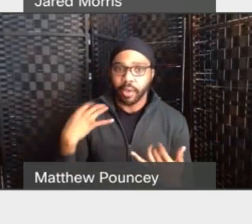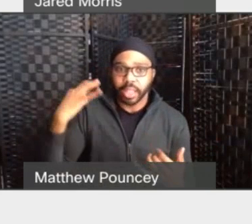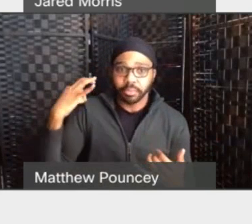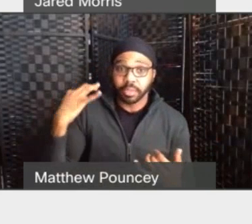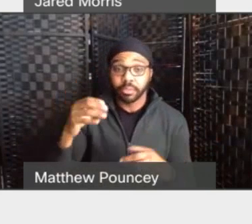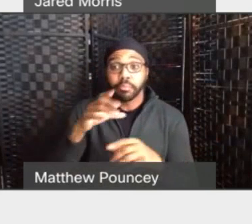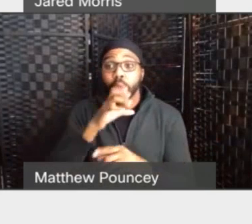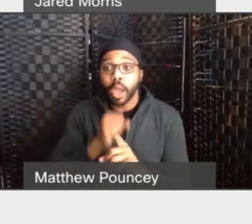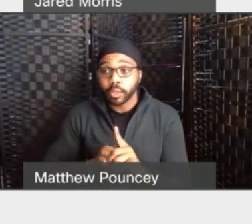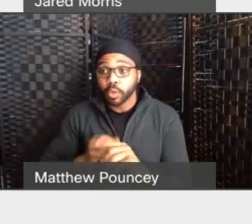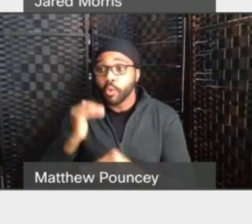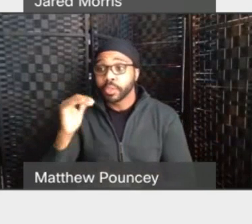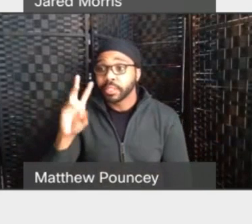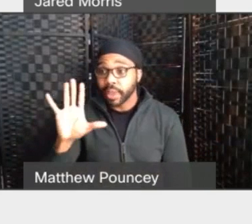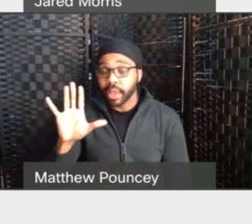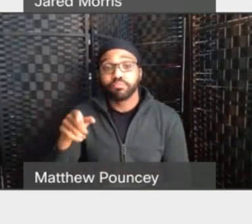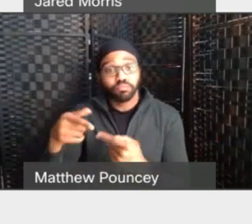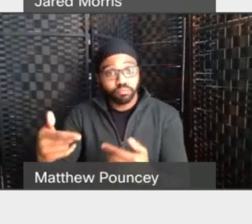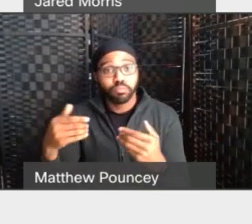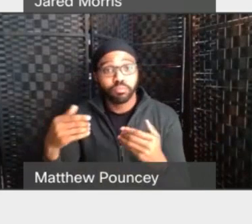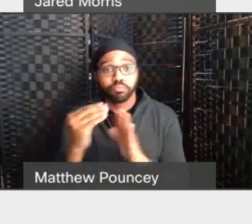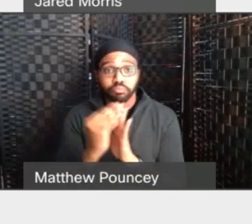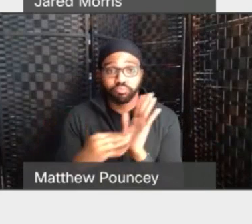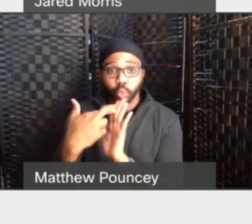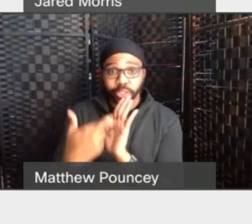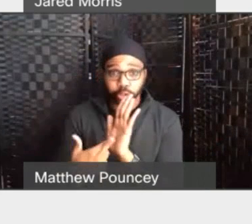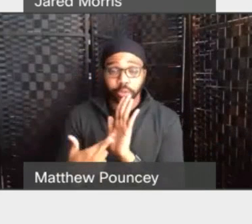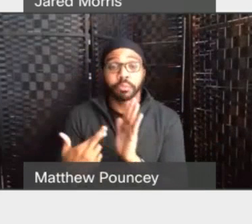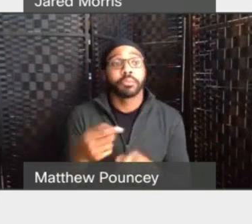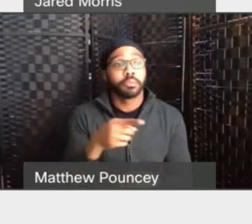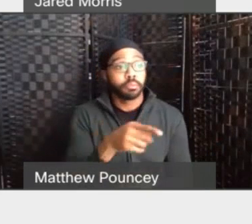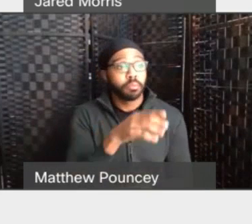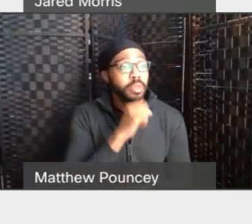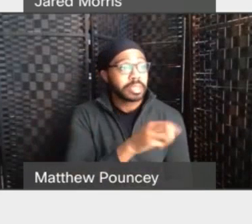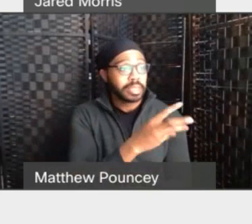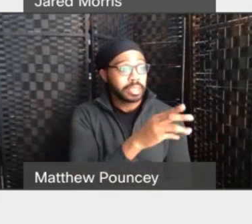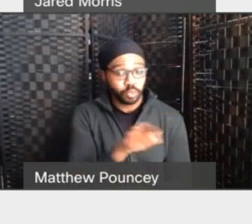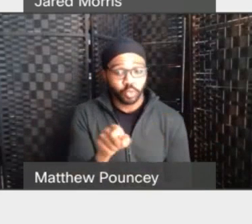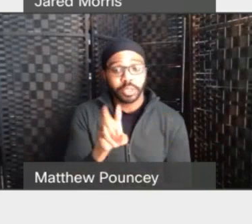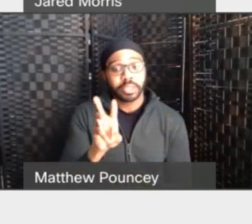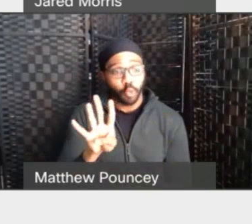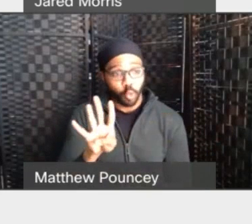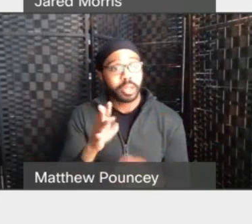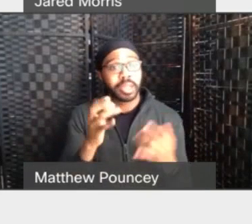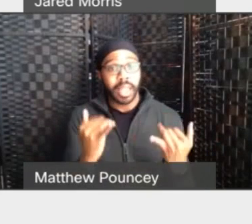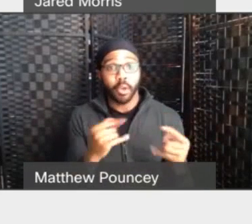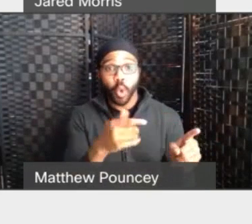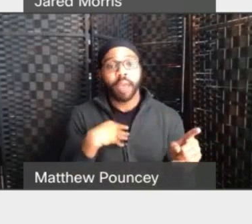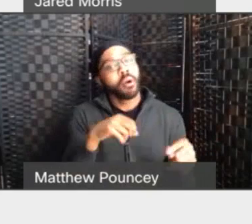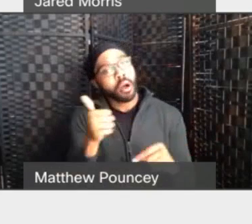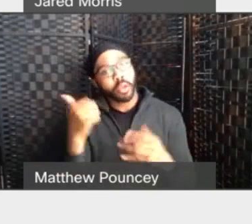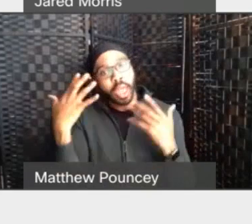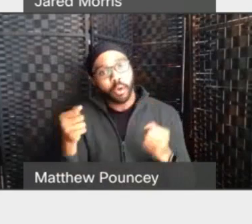were over 65 could attempt to register. People who are 16 to 64 now who have underlying